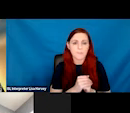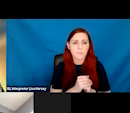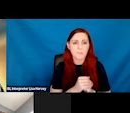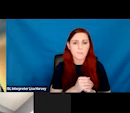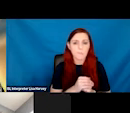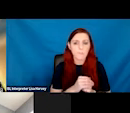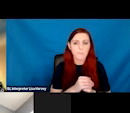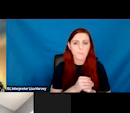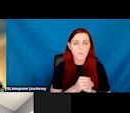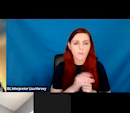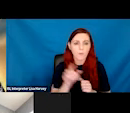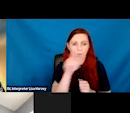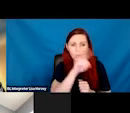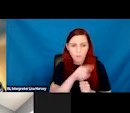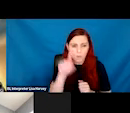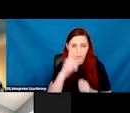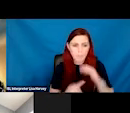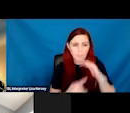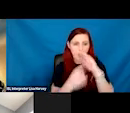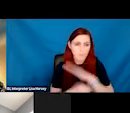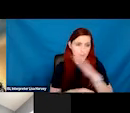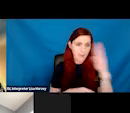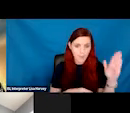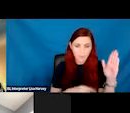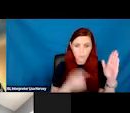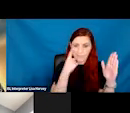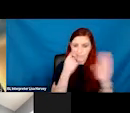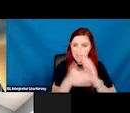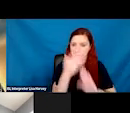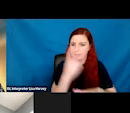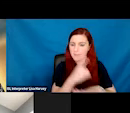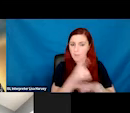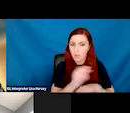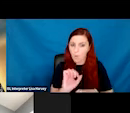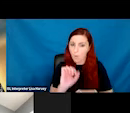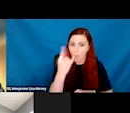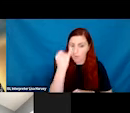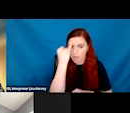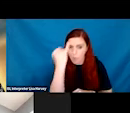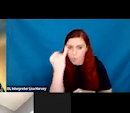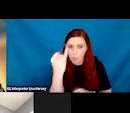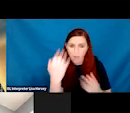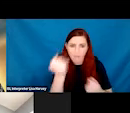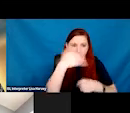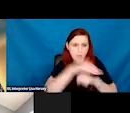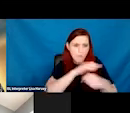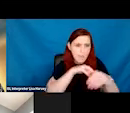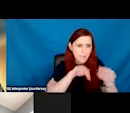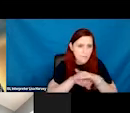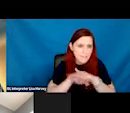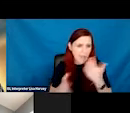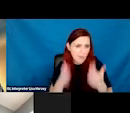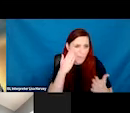So again, on the top left there, you can see a building where the only clue you have as to where the entrance might be is because